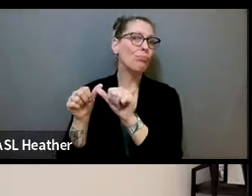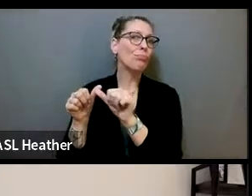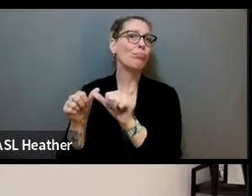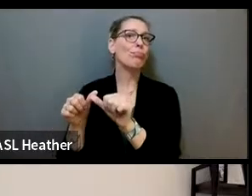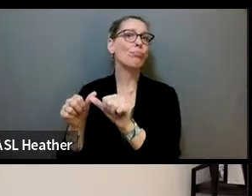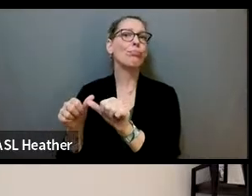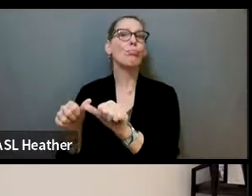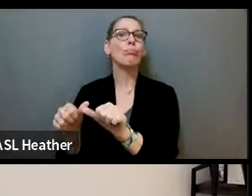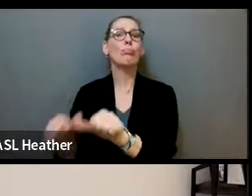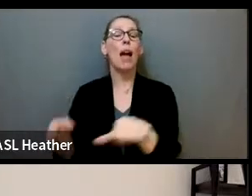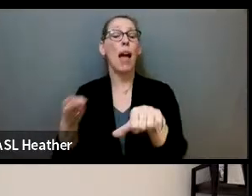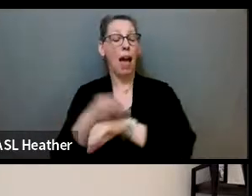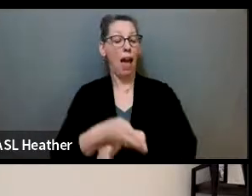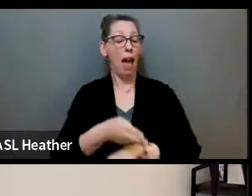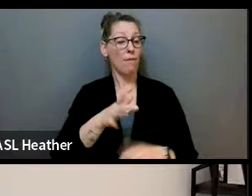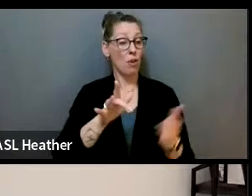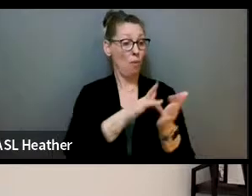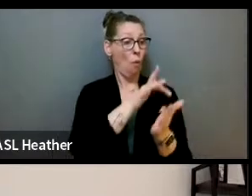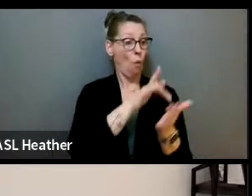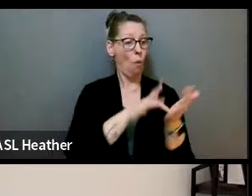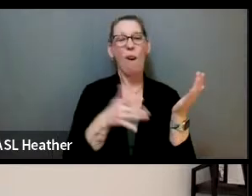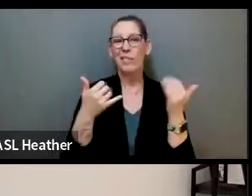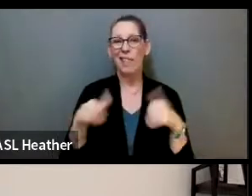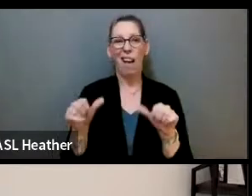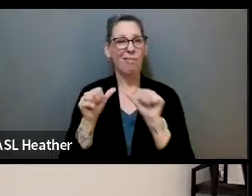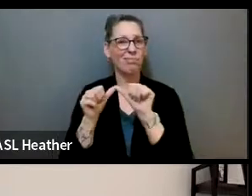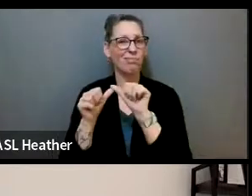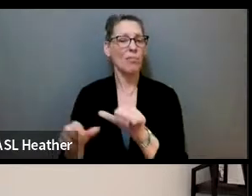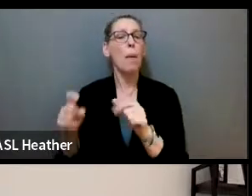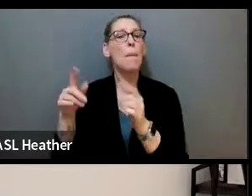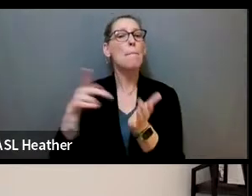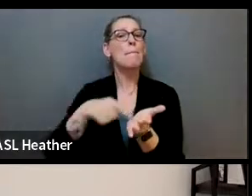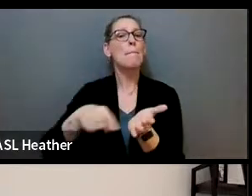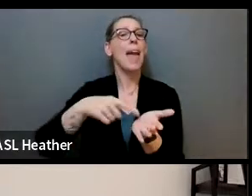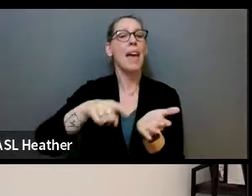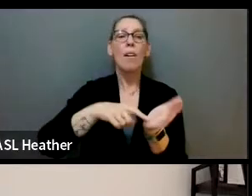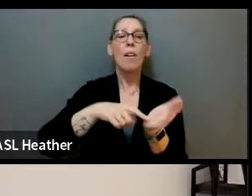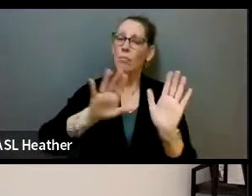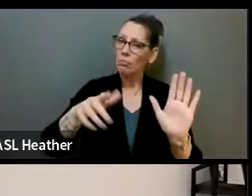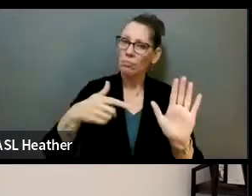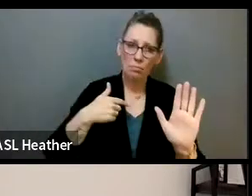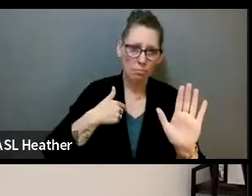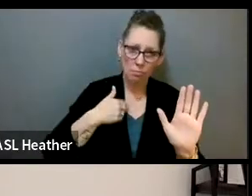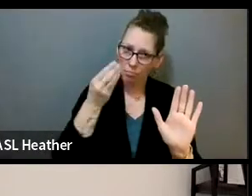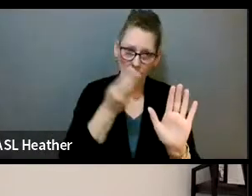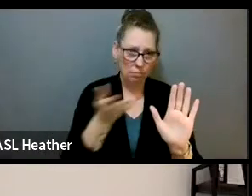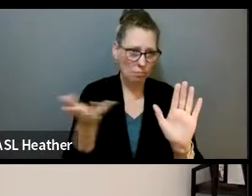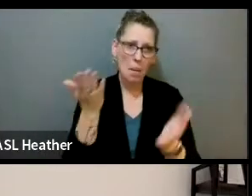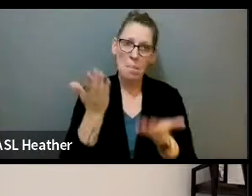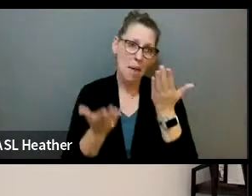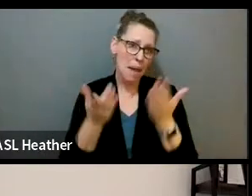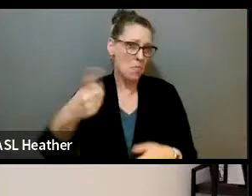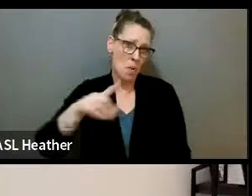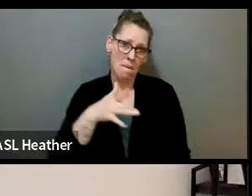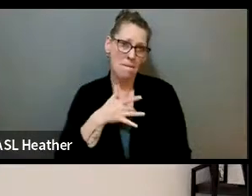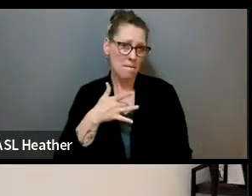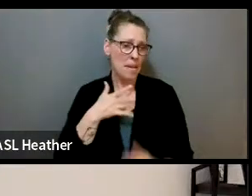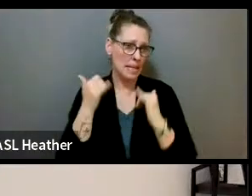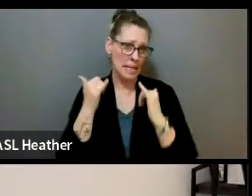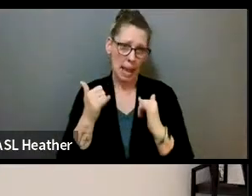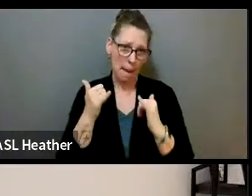future after the bond is paid. And I just want to flag that my sense, and I'd be curious if other committee members feel this way, is there is